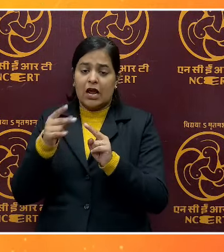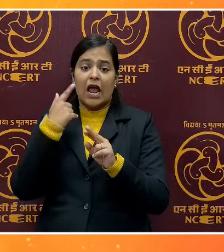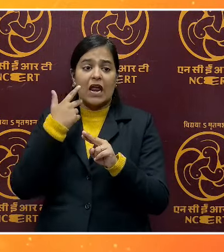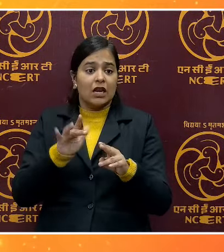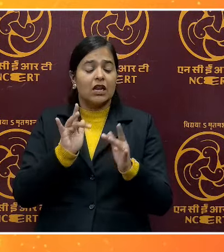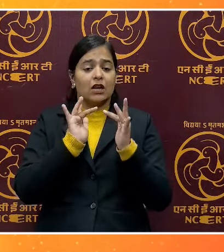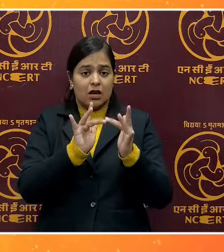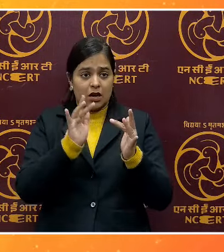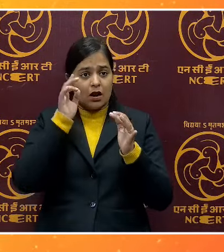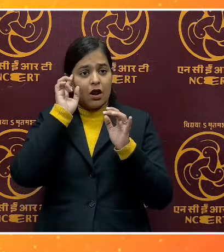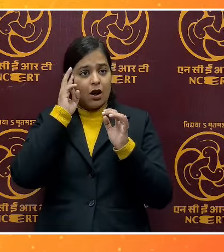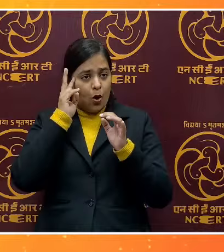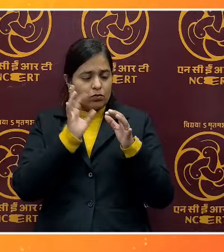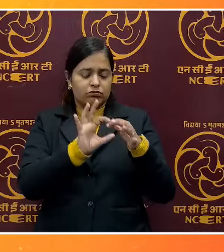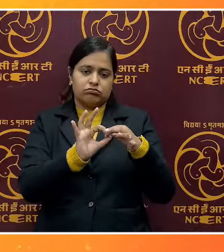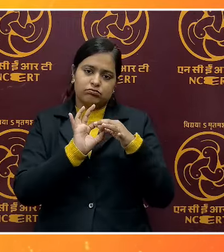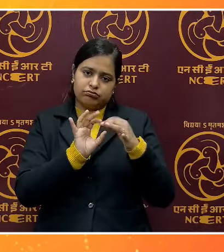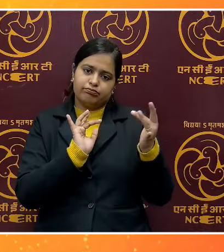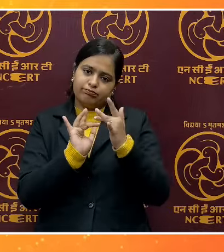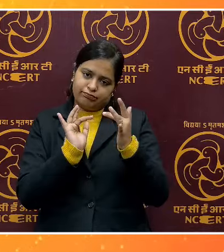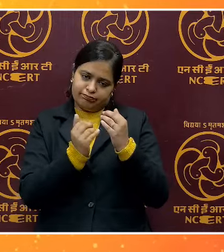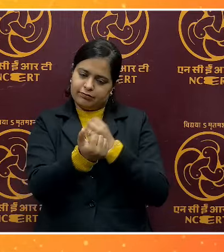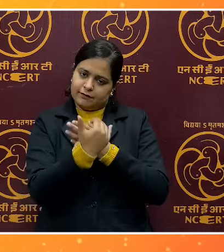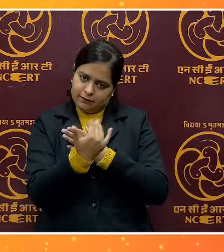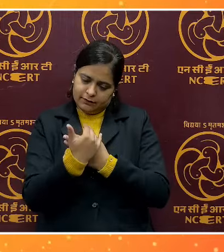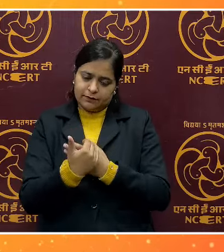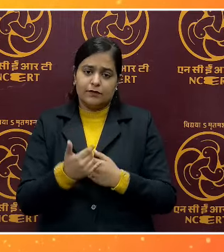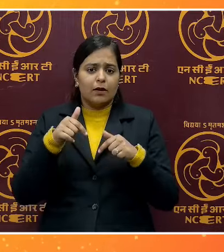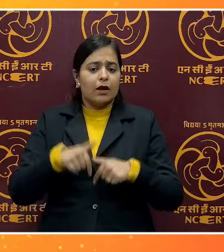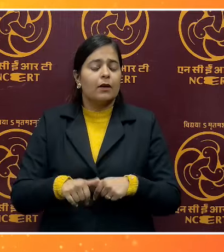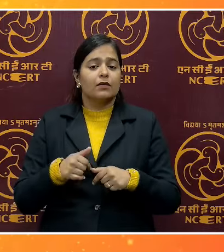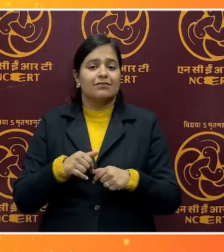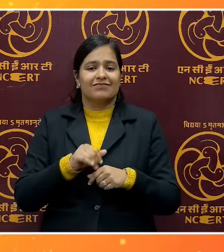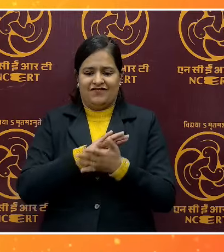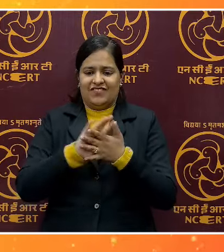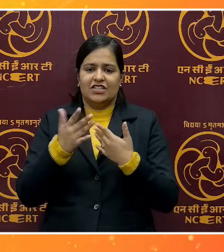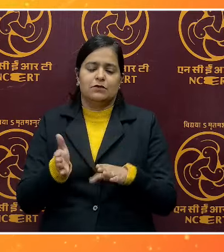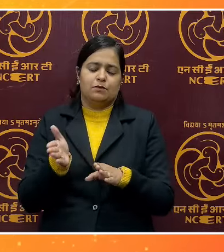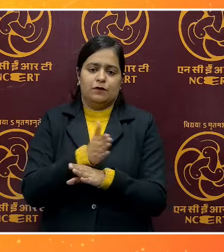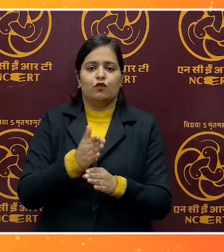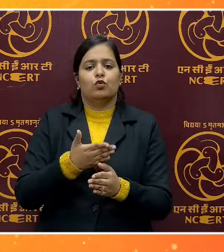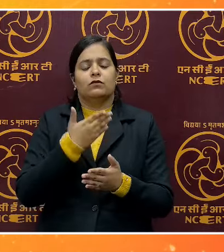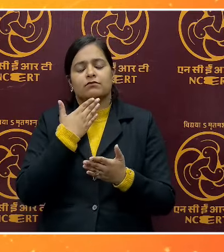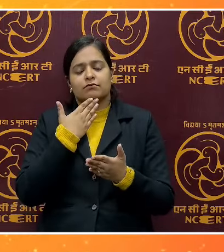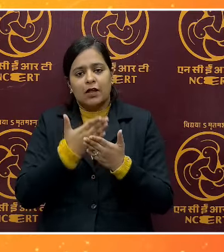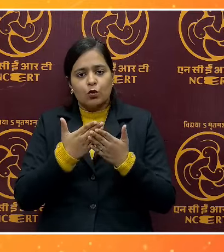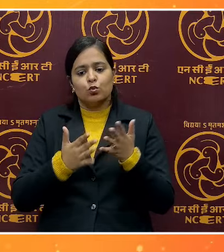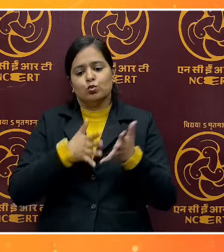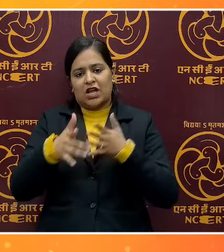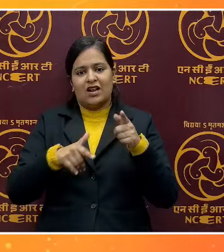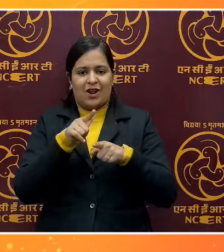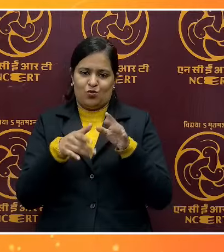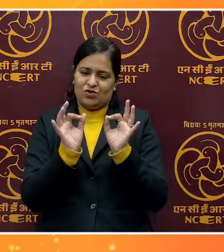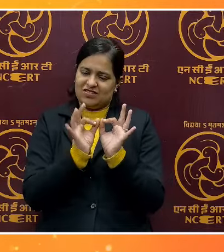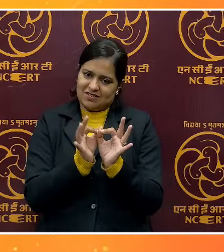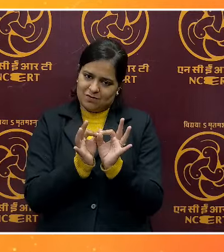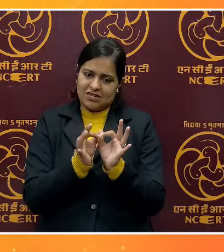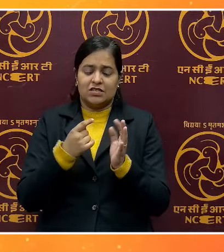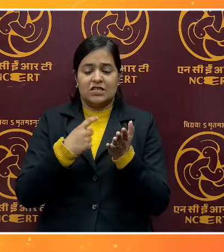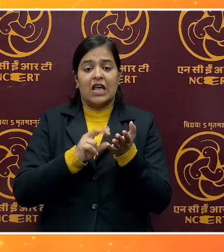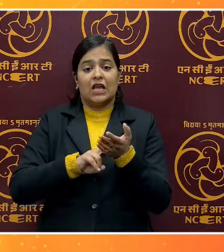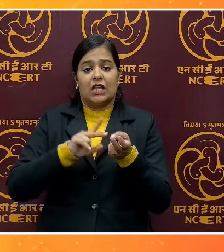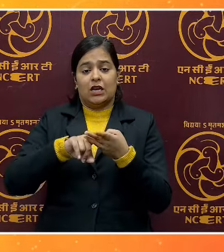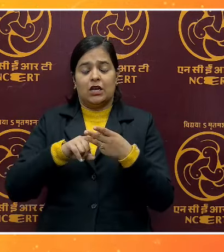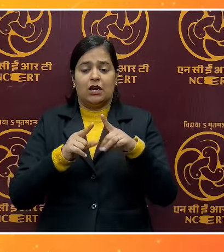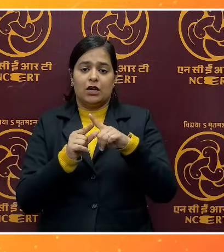us. And before we conclude this program, I would also like to thank our sign language interpreters. Thank you so much Neetu